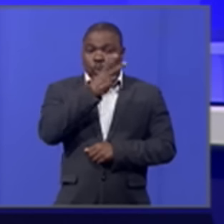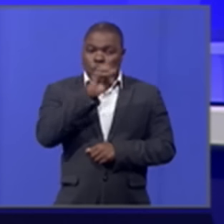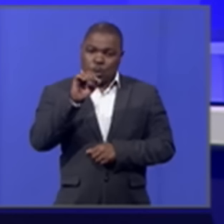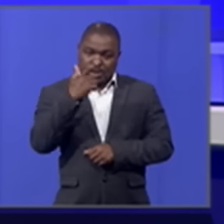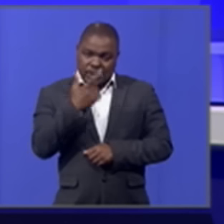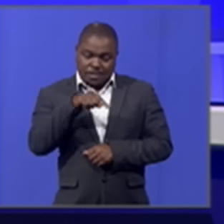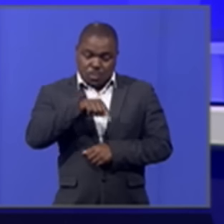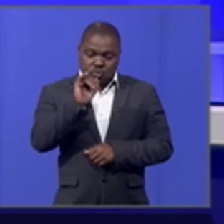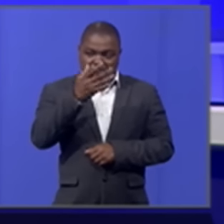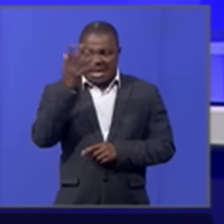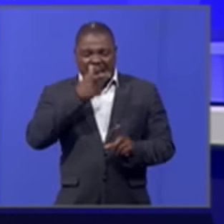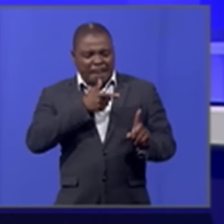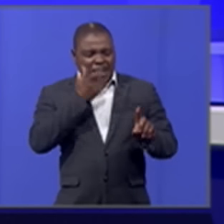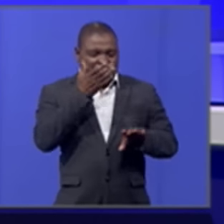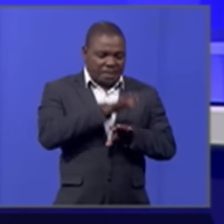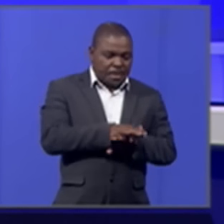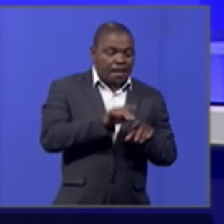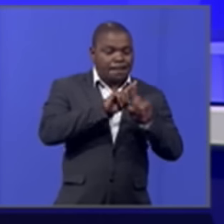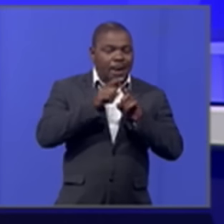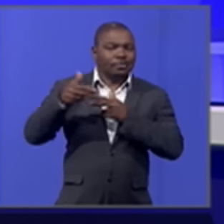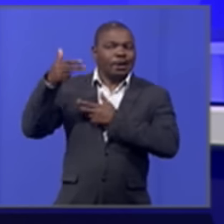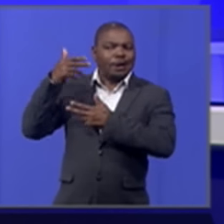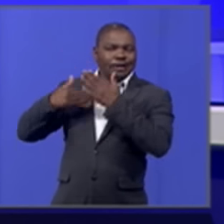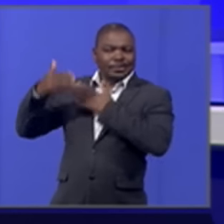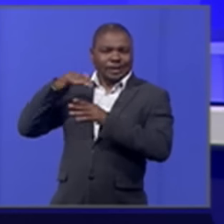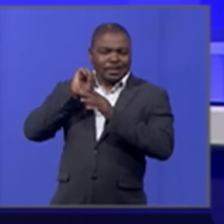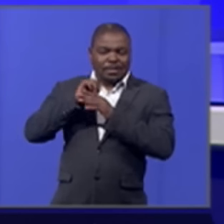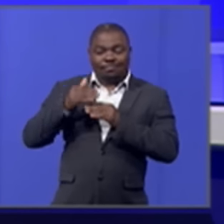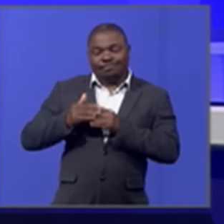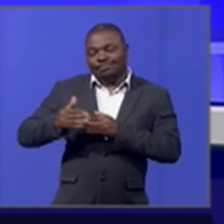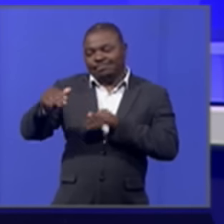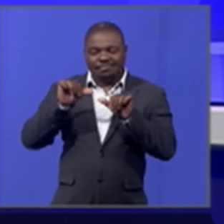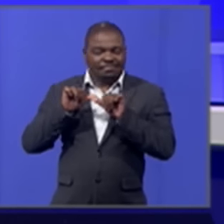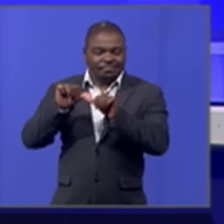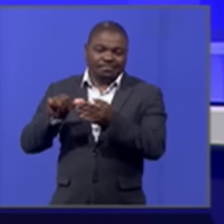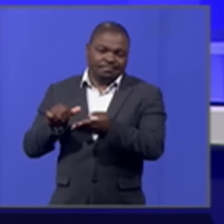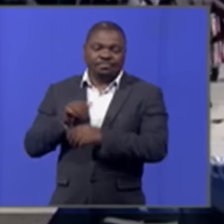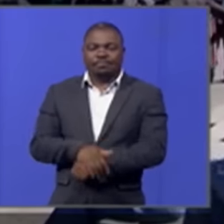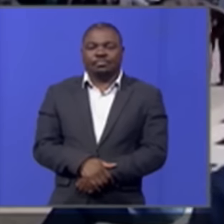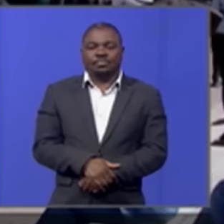2007 mo Johannesburg boswa jwa gagwe bo a gopolwa.